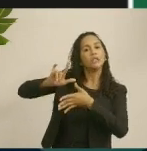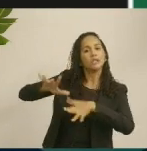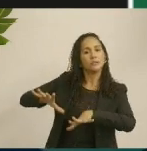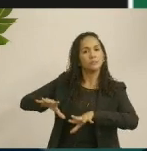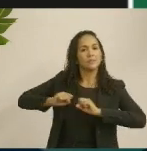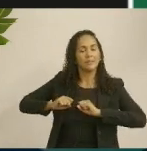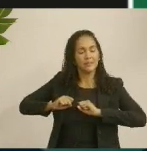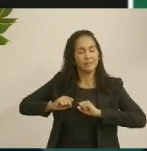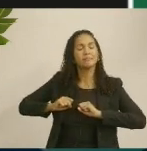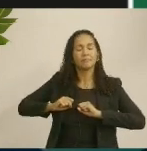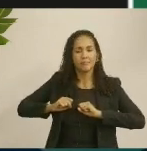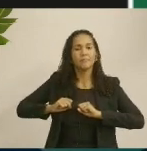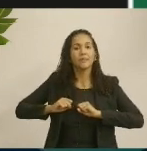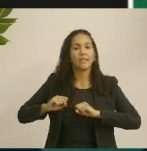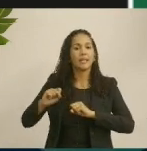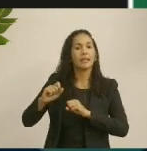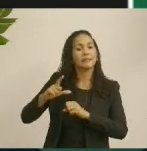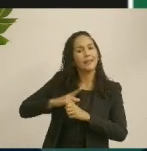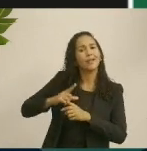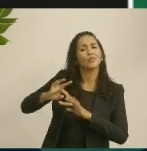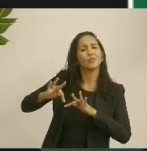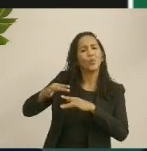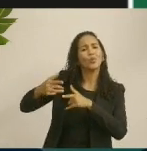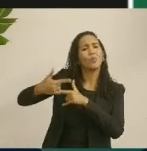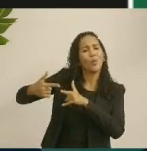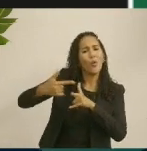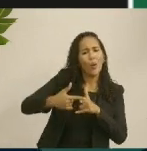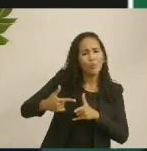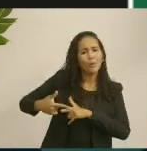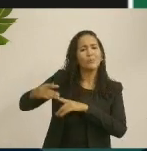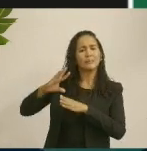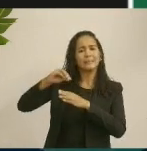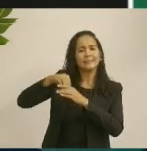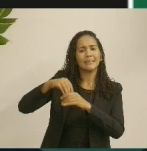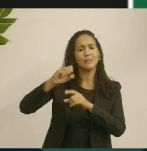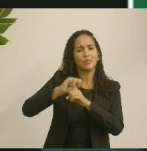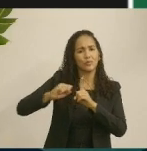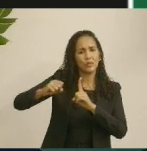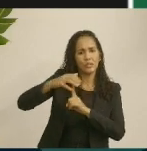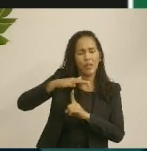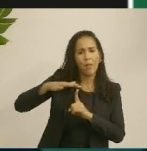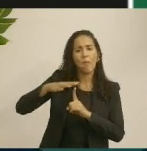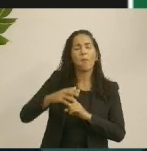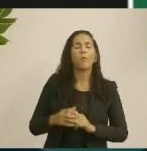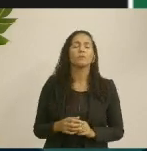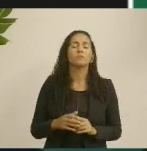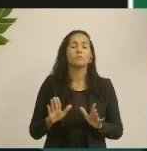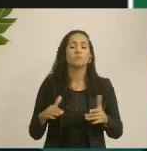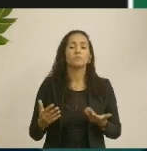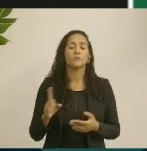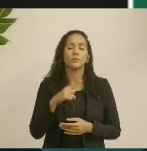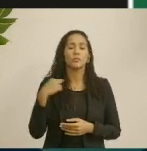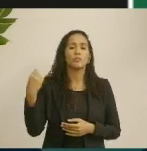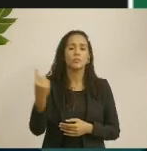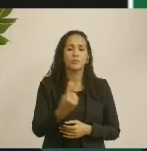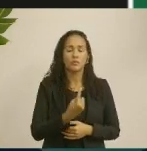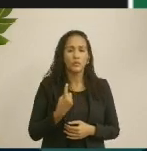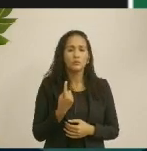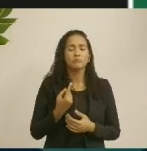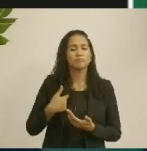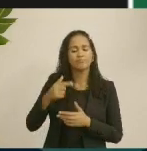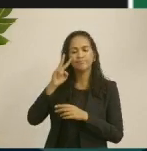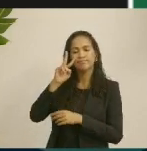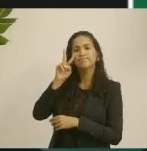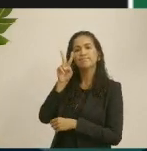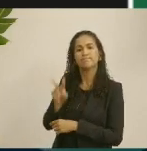economies. And what that can mean, we just all painfully experienced. But with COVID, it was of such